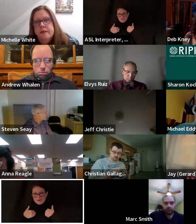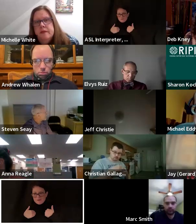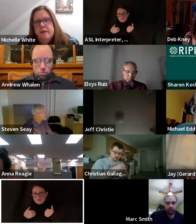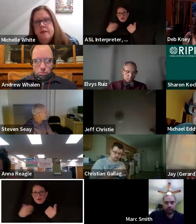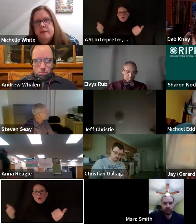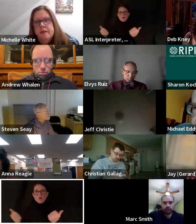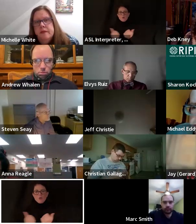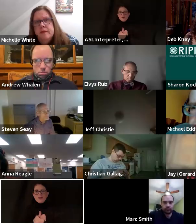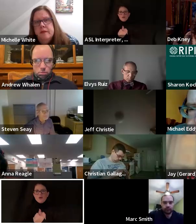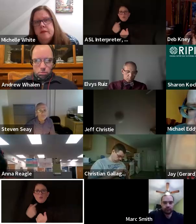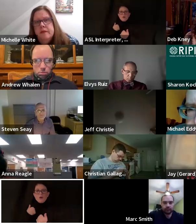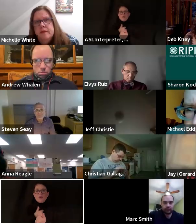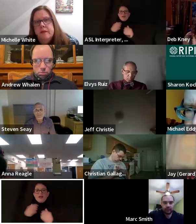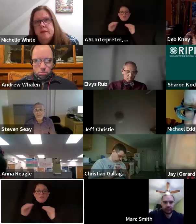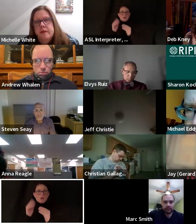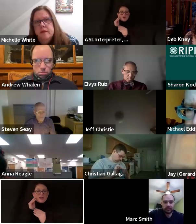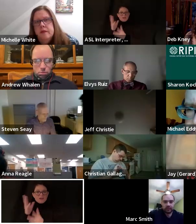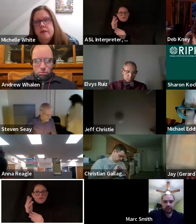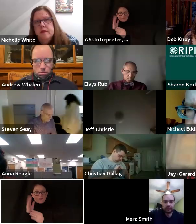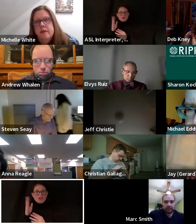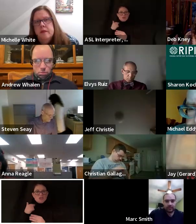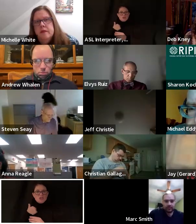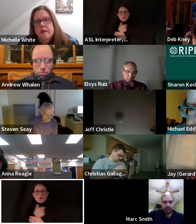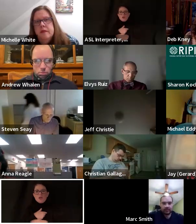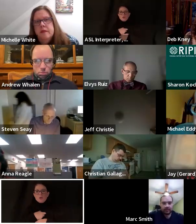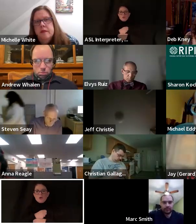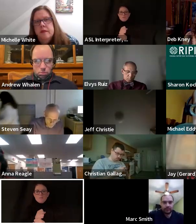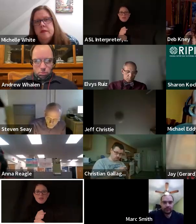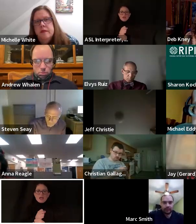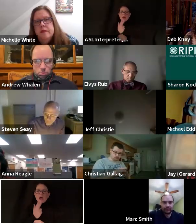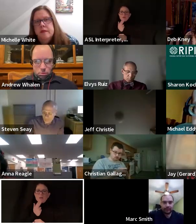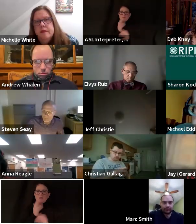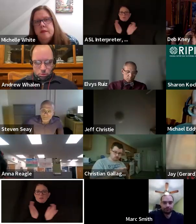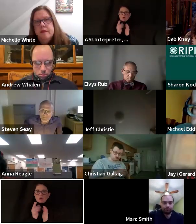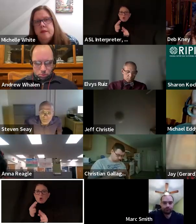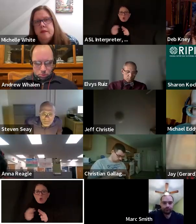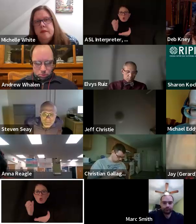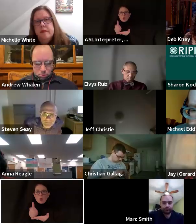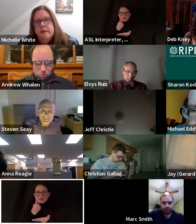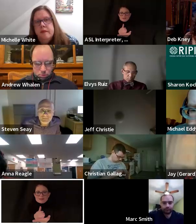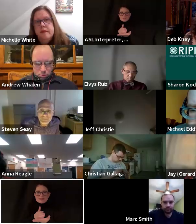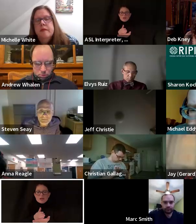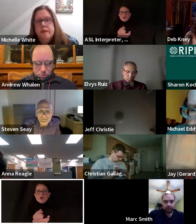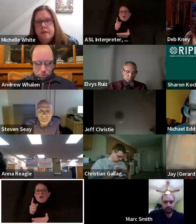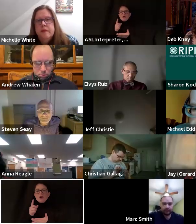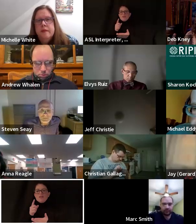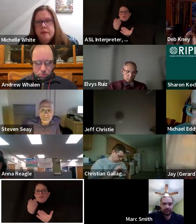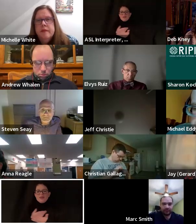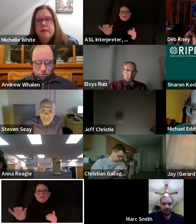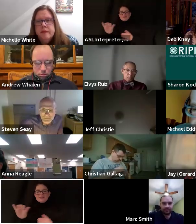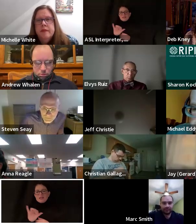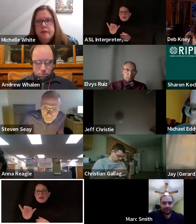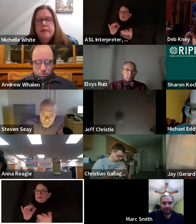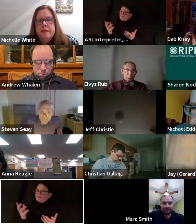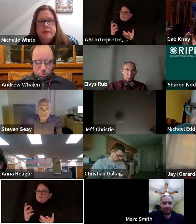when everything happens, when we have more information, we might make a little mini course that says, here's the pieces that are missing, like things like